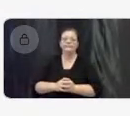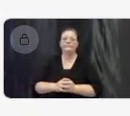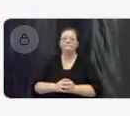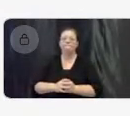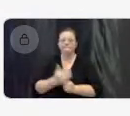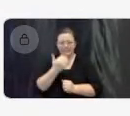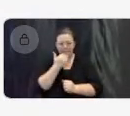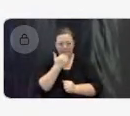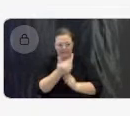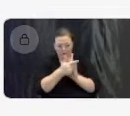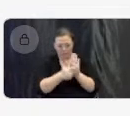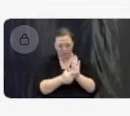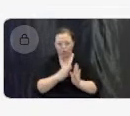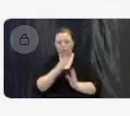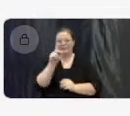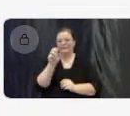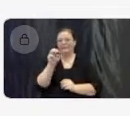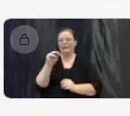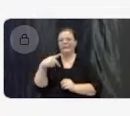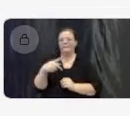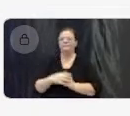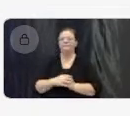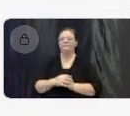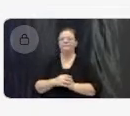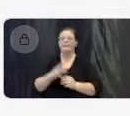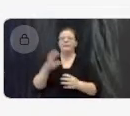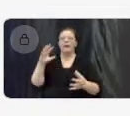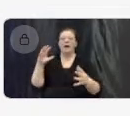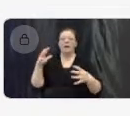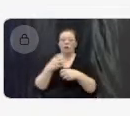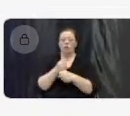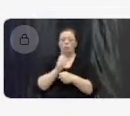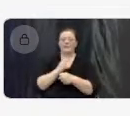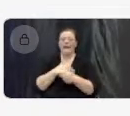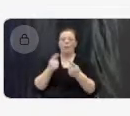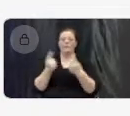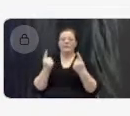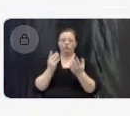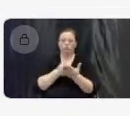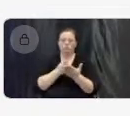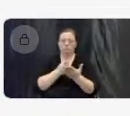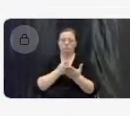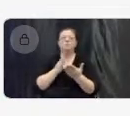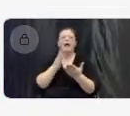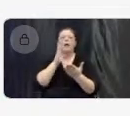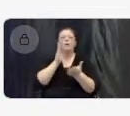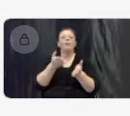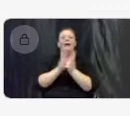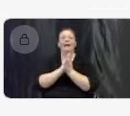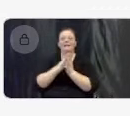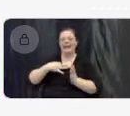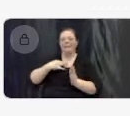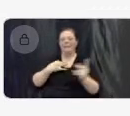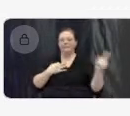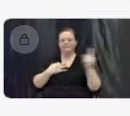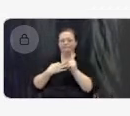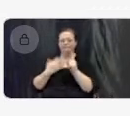Thank you, Attorney Kemp. Okay, that concludes our oppositions here. I'm going to ask the applicant to come back